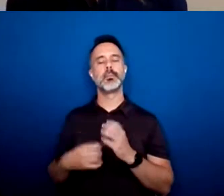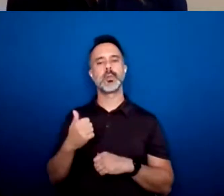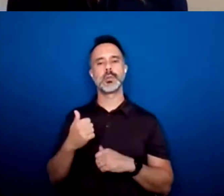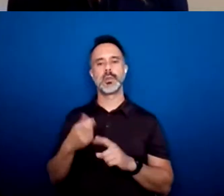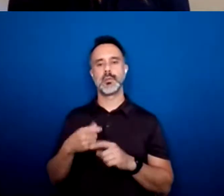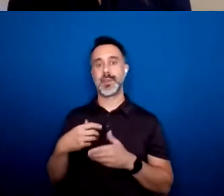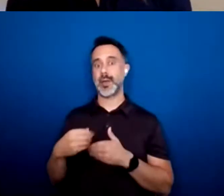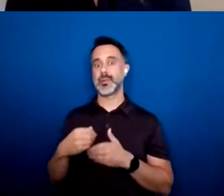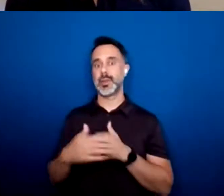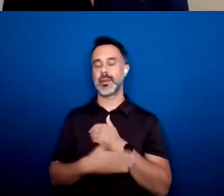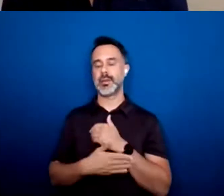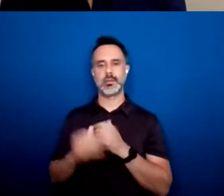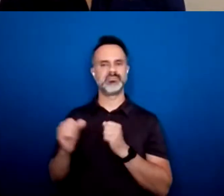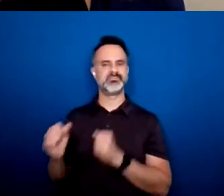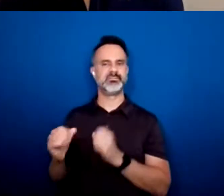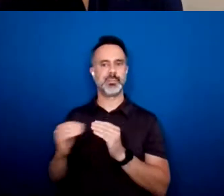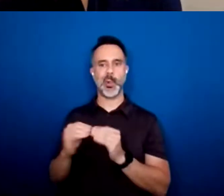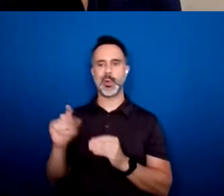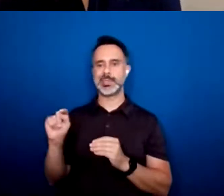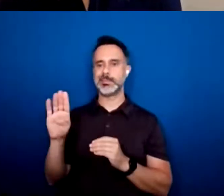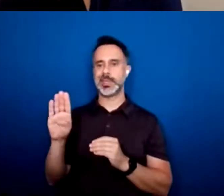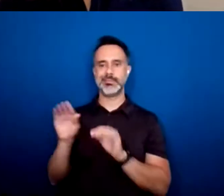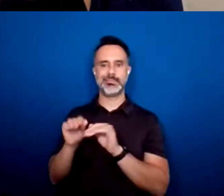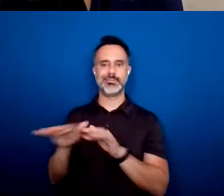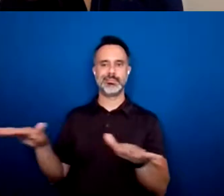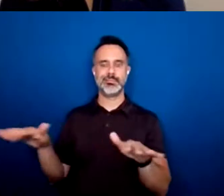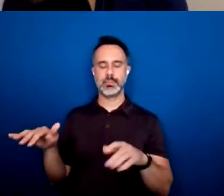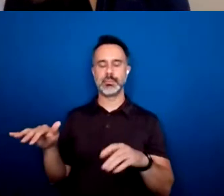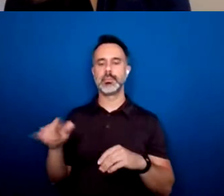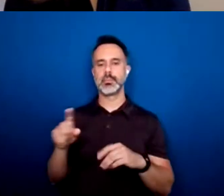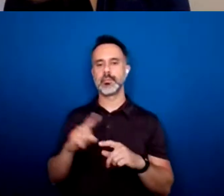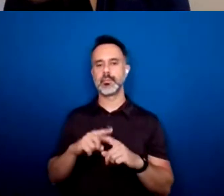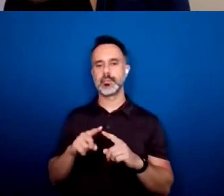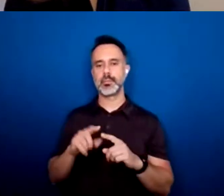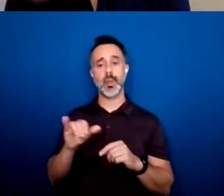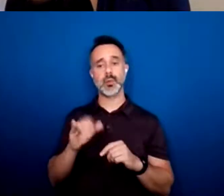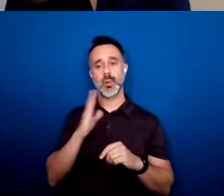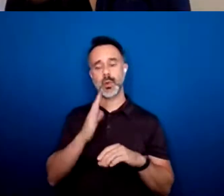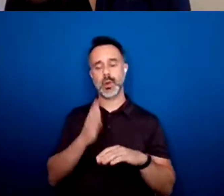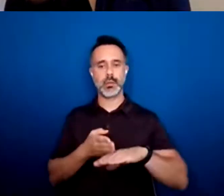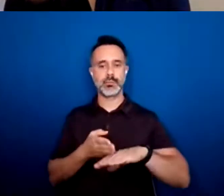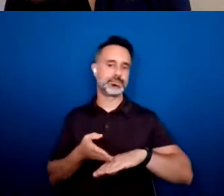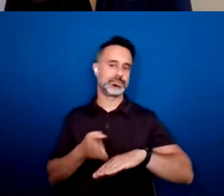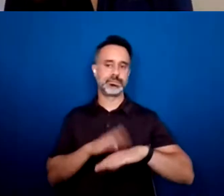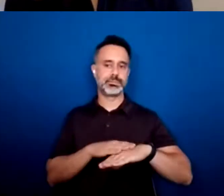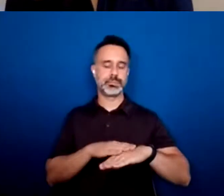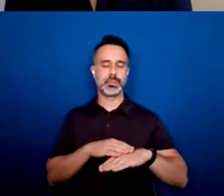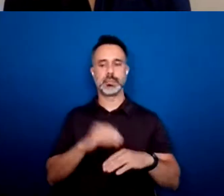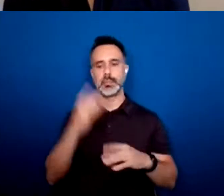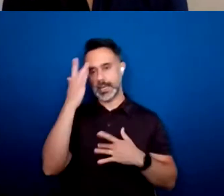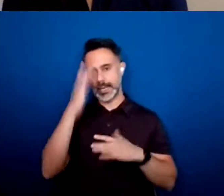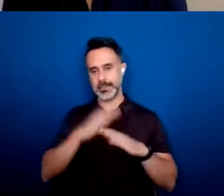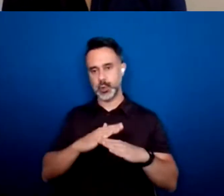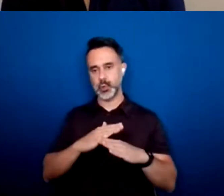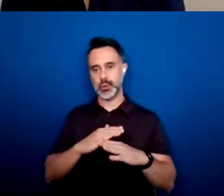lot more TB. But it also will boost a bit of an immune response. In the US, it's